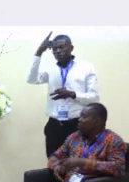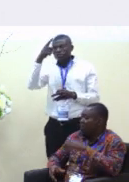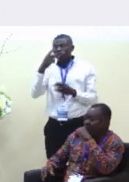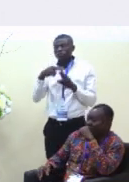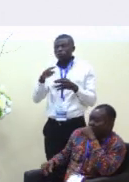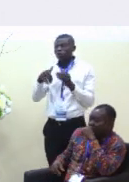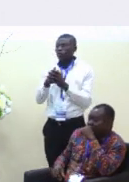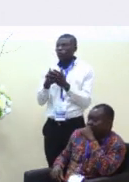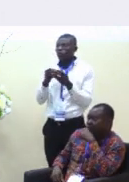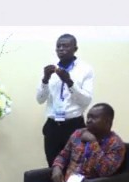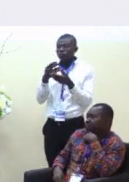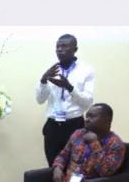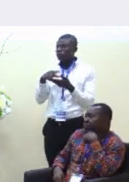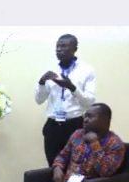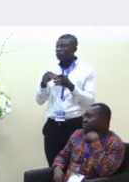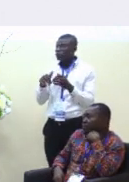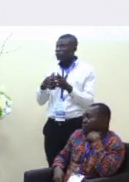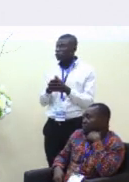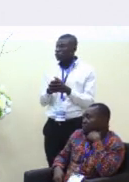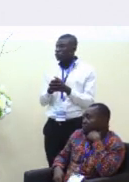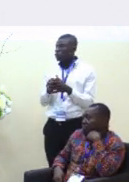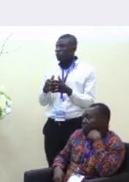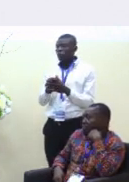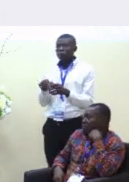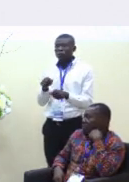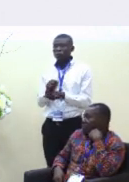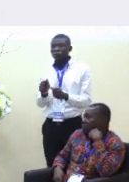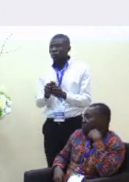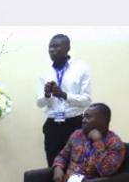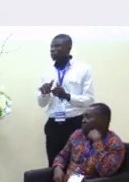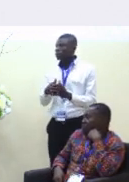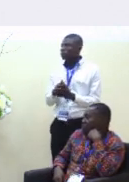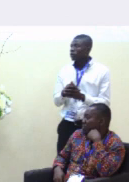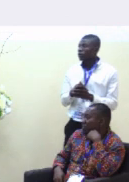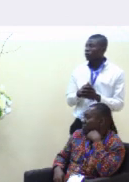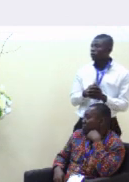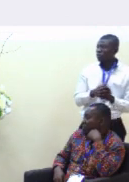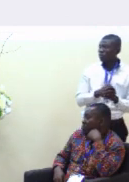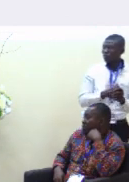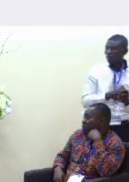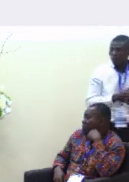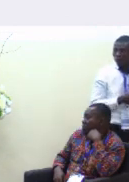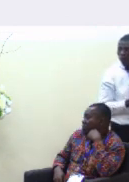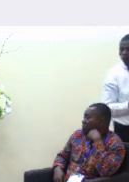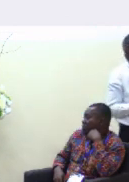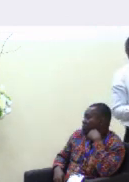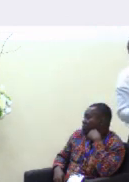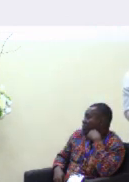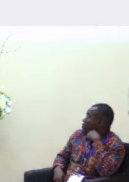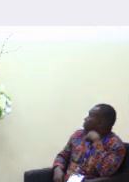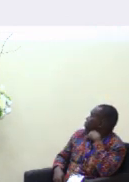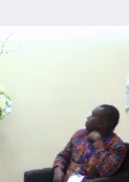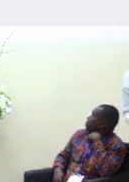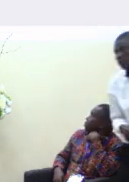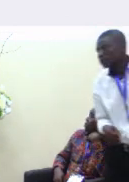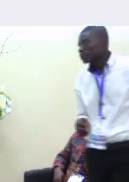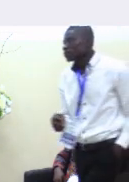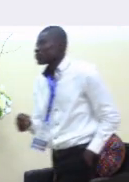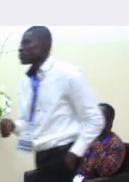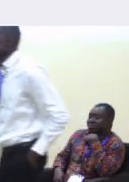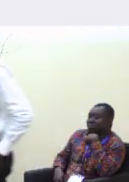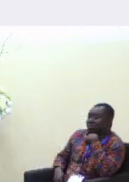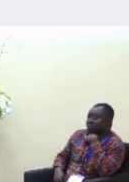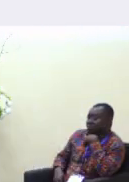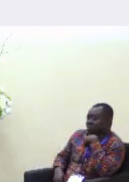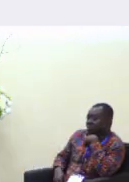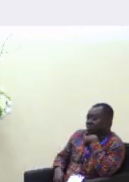the messages were also developed in local languages. So the jingles, the posters, and all of that